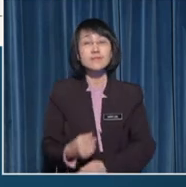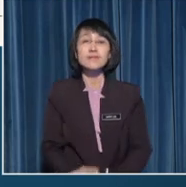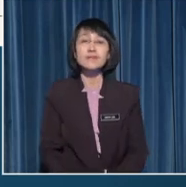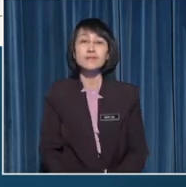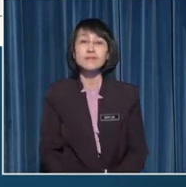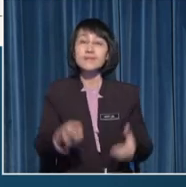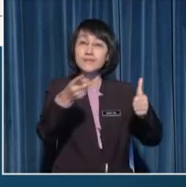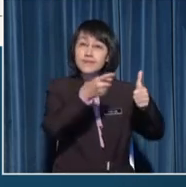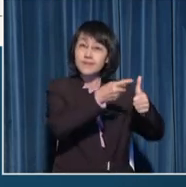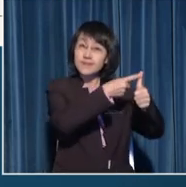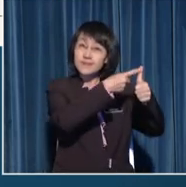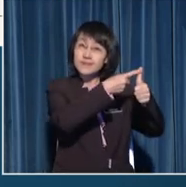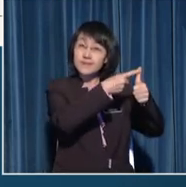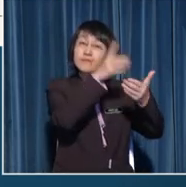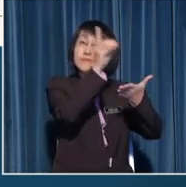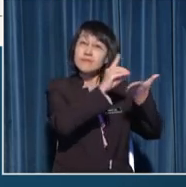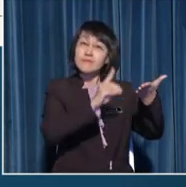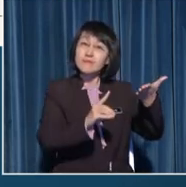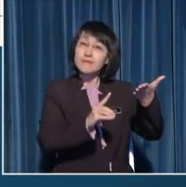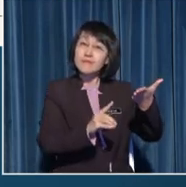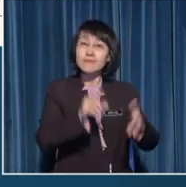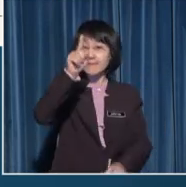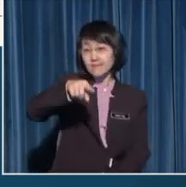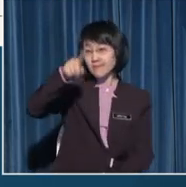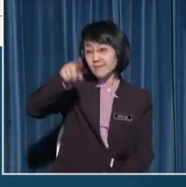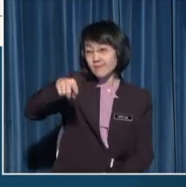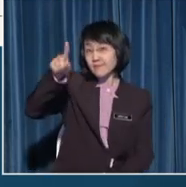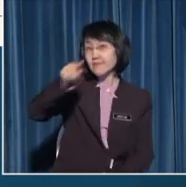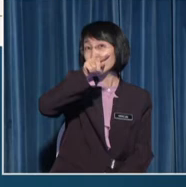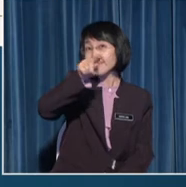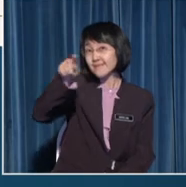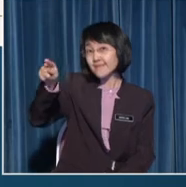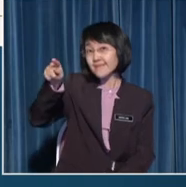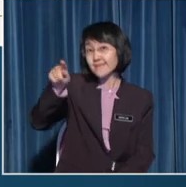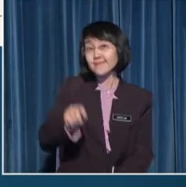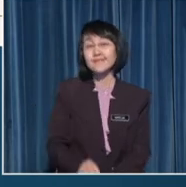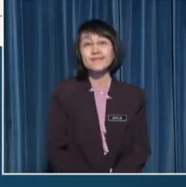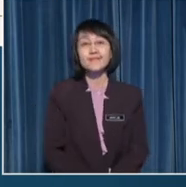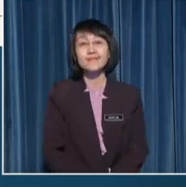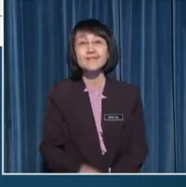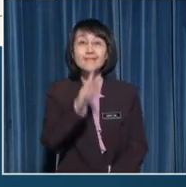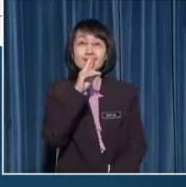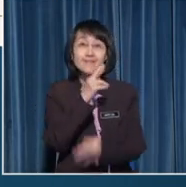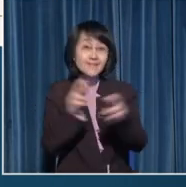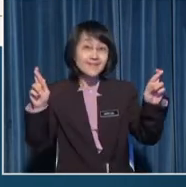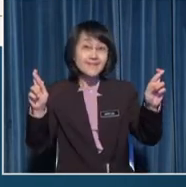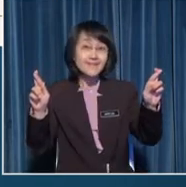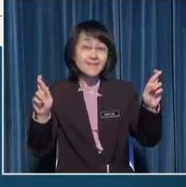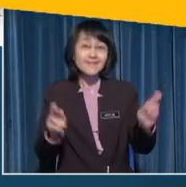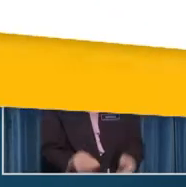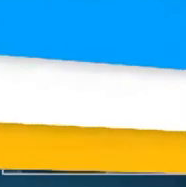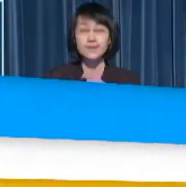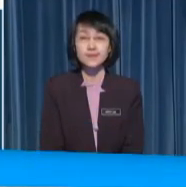The first one is to draw a tally. Are you ready?